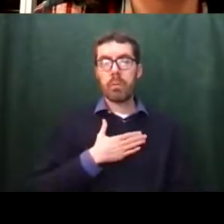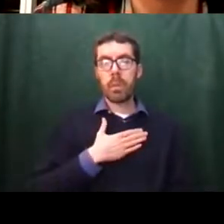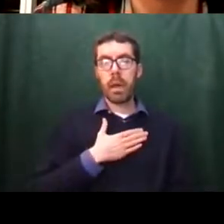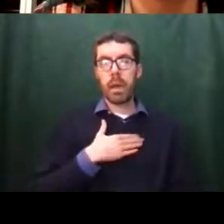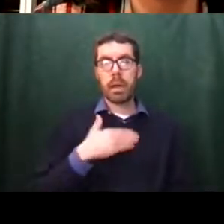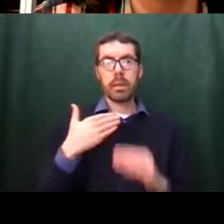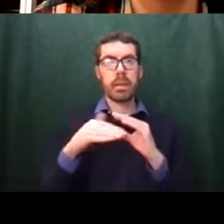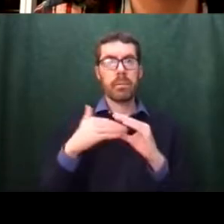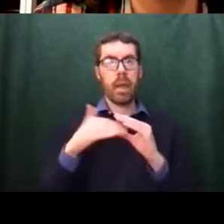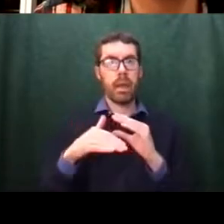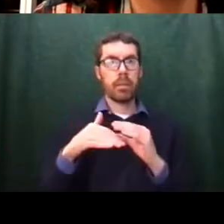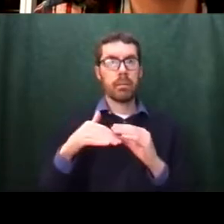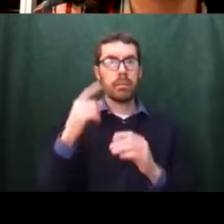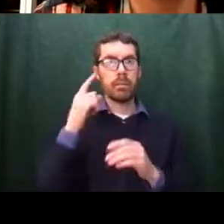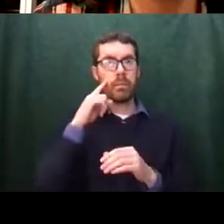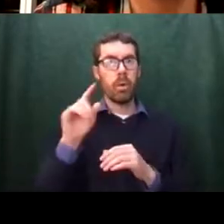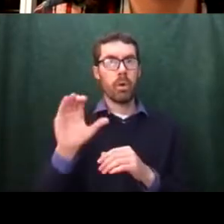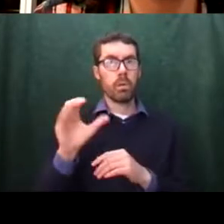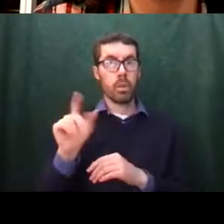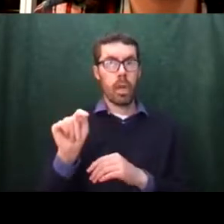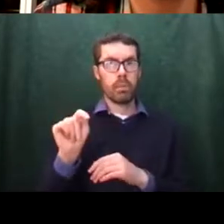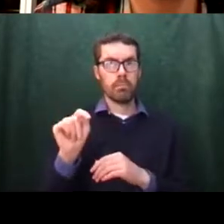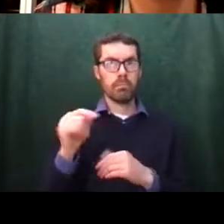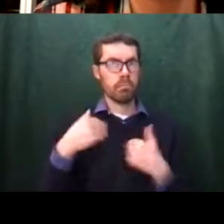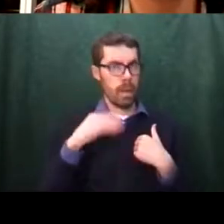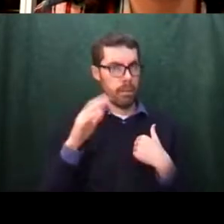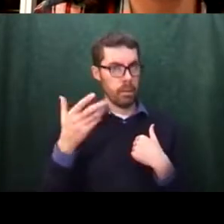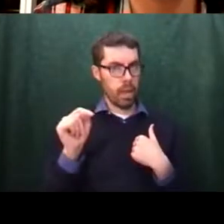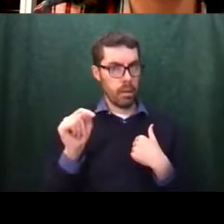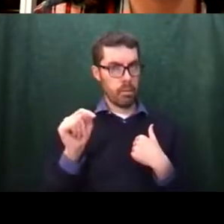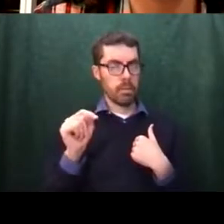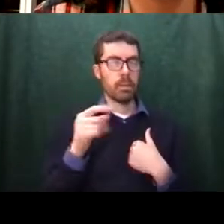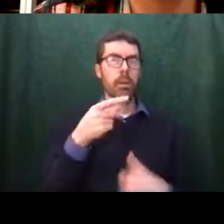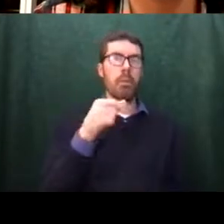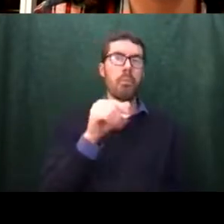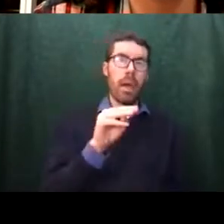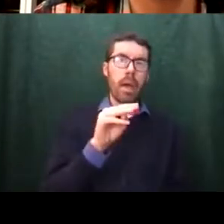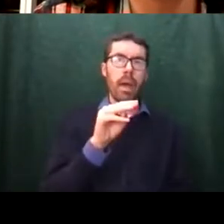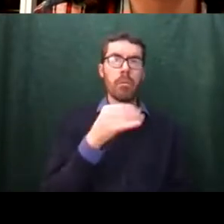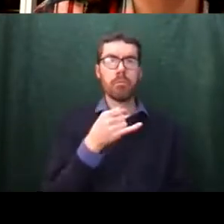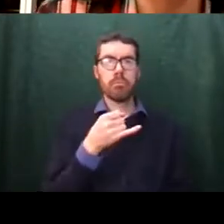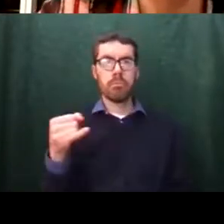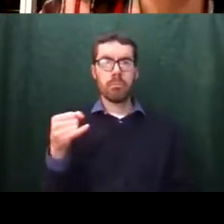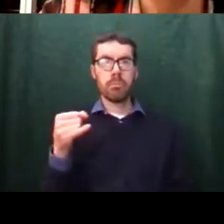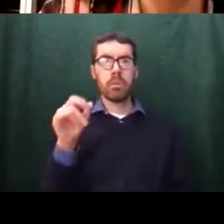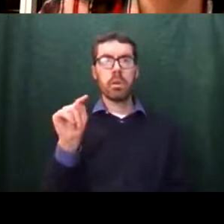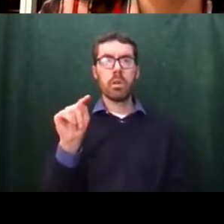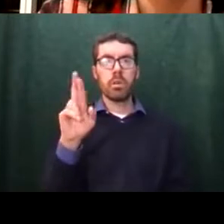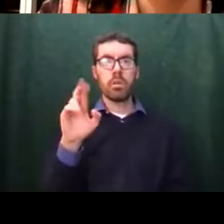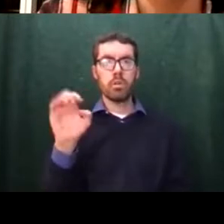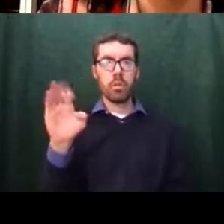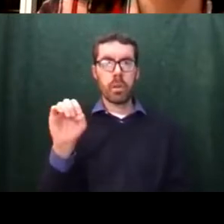email into the chat? Do we have a chat? It's Pam_Treece at